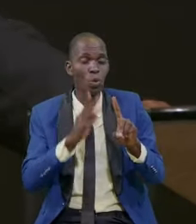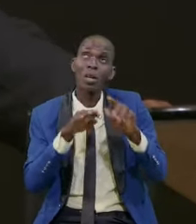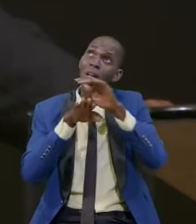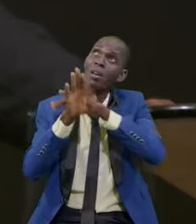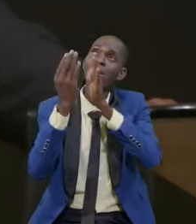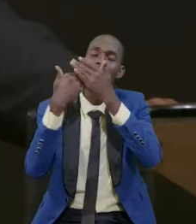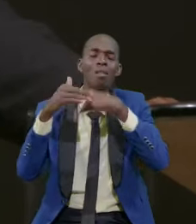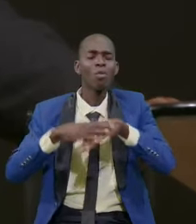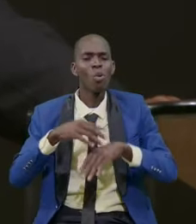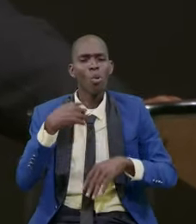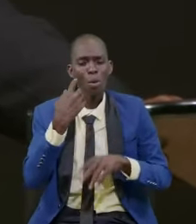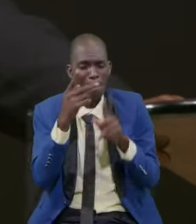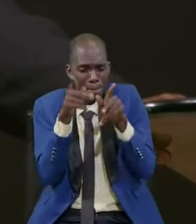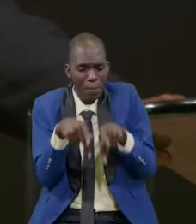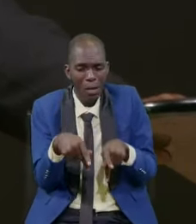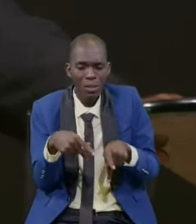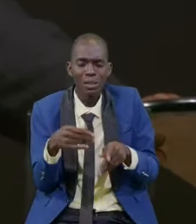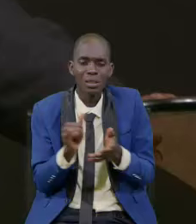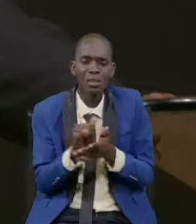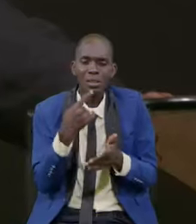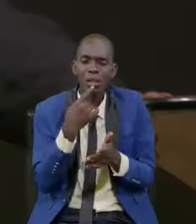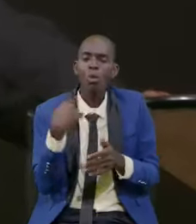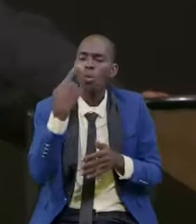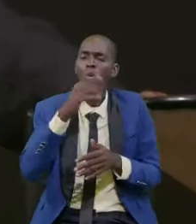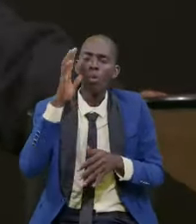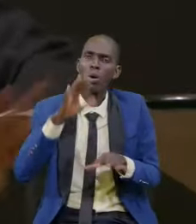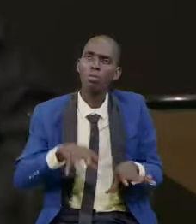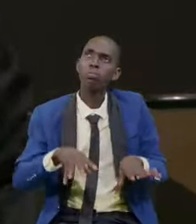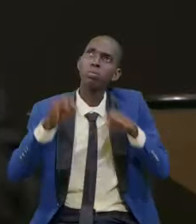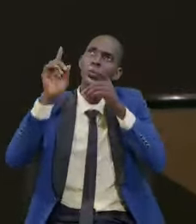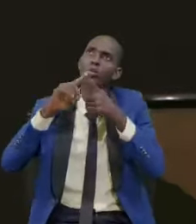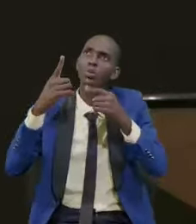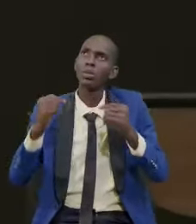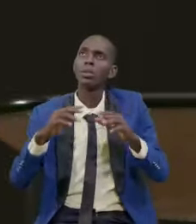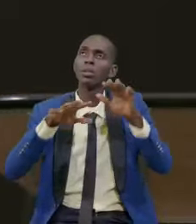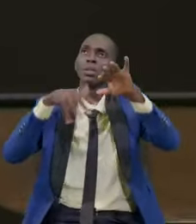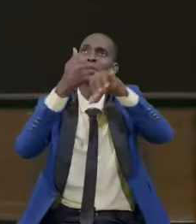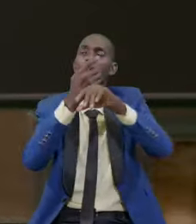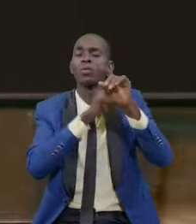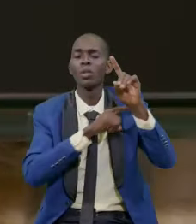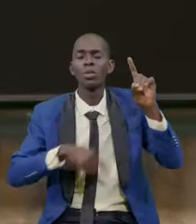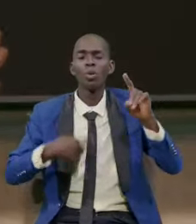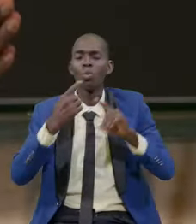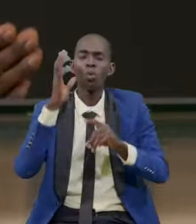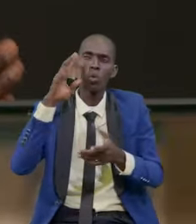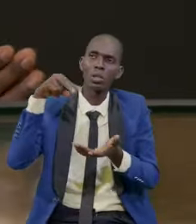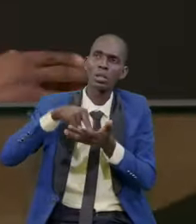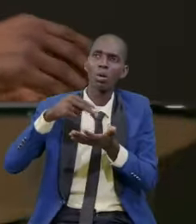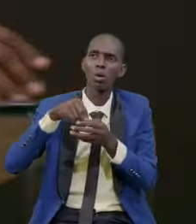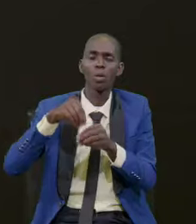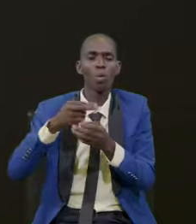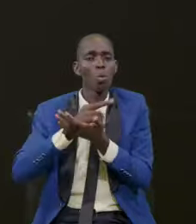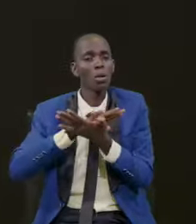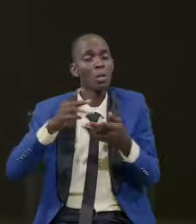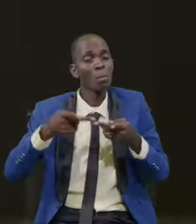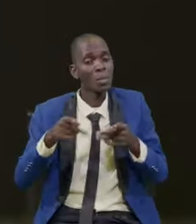Who will ascend to the hill of the Lord? Who will stand in his holy place? They that have clean hands and a pure heart.